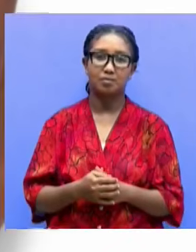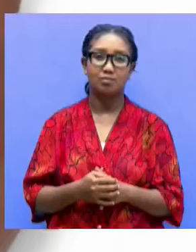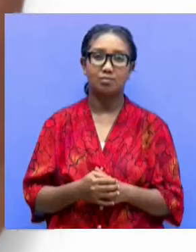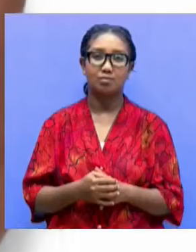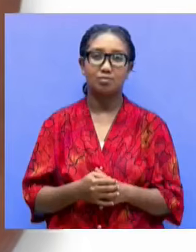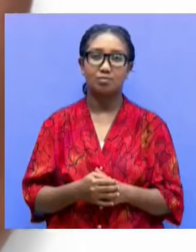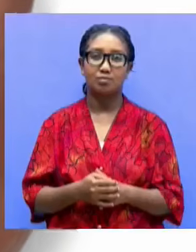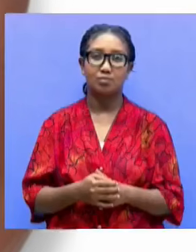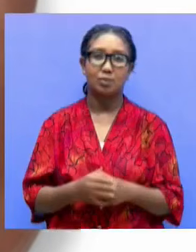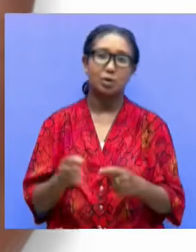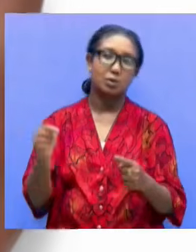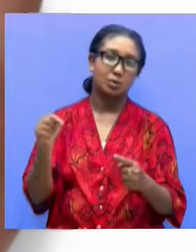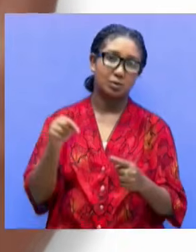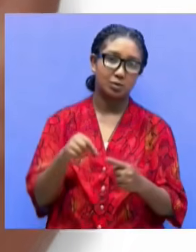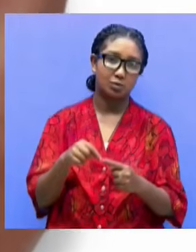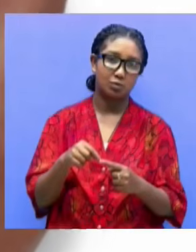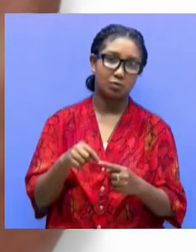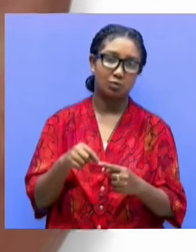to